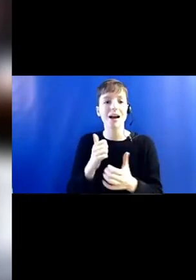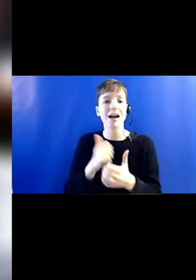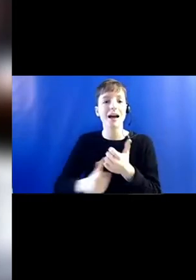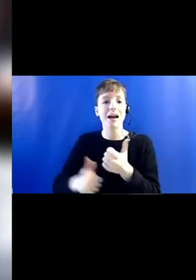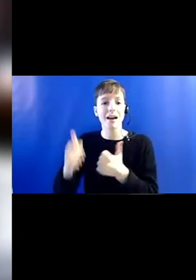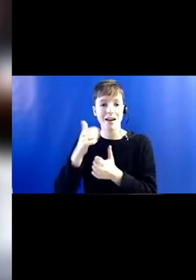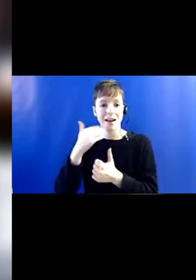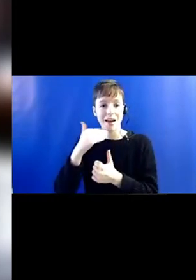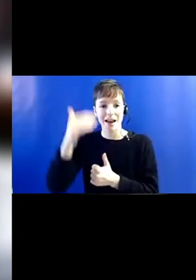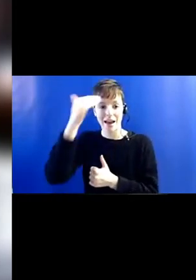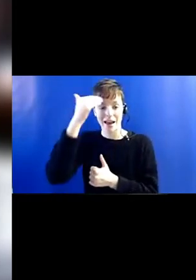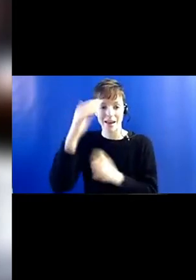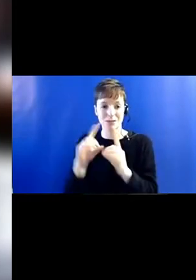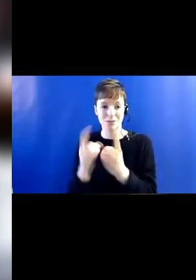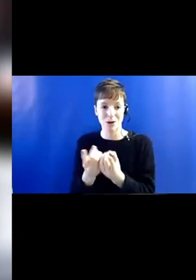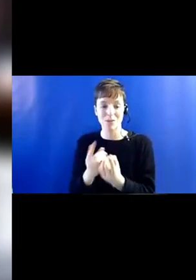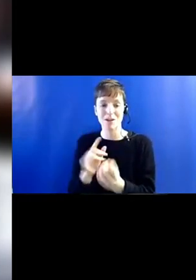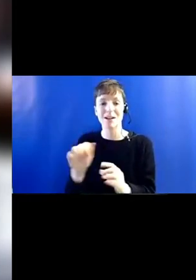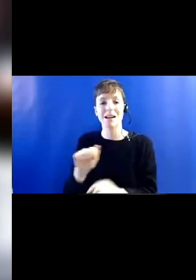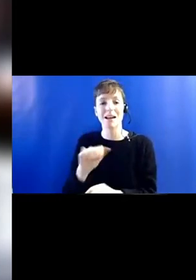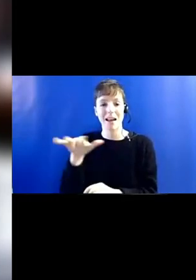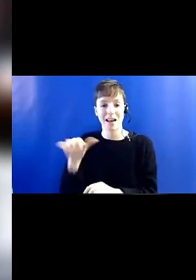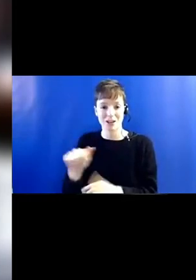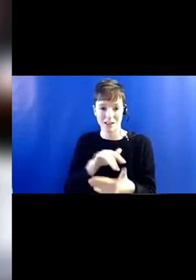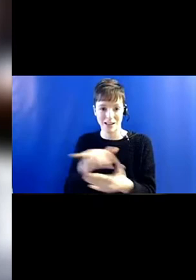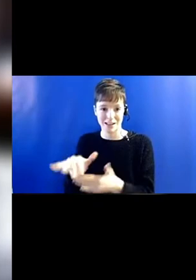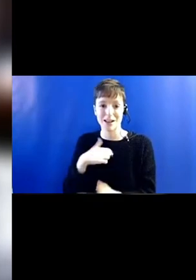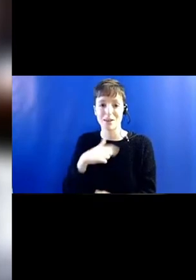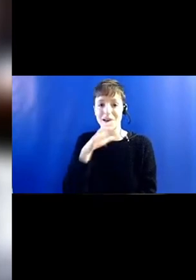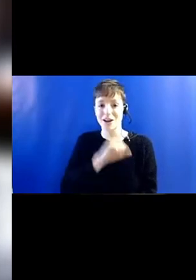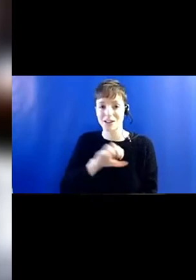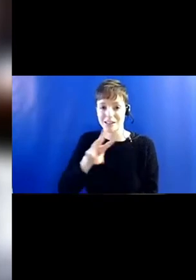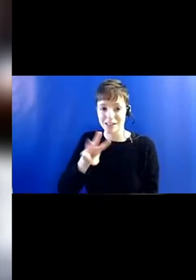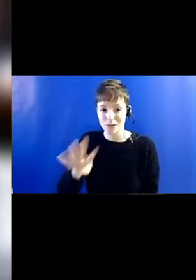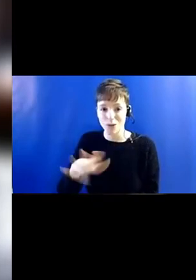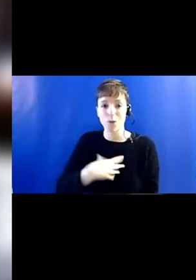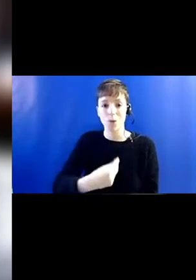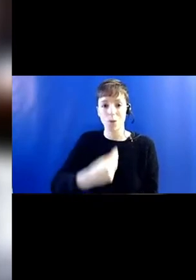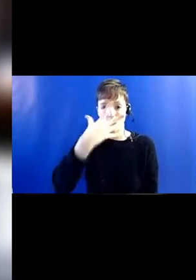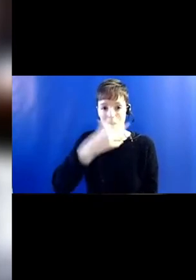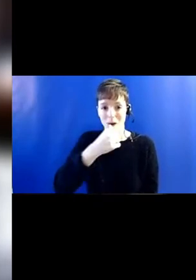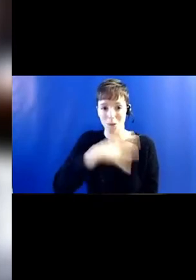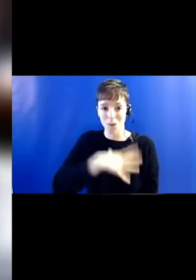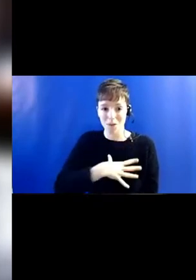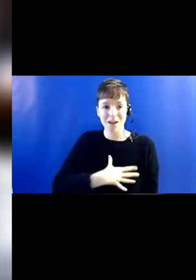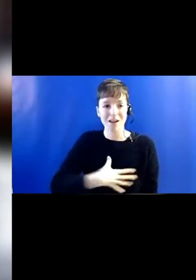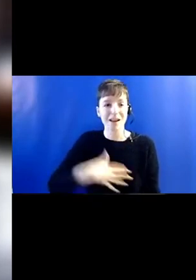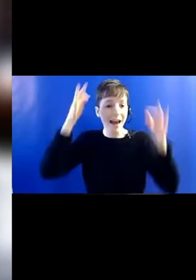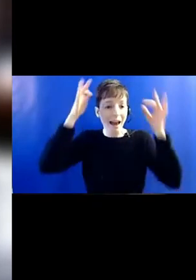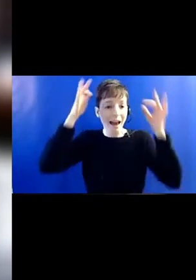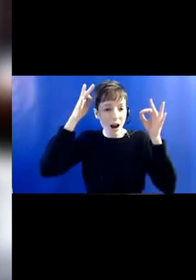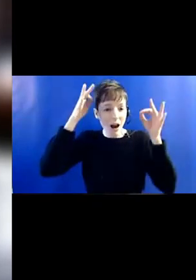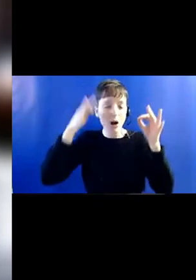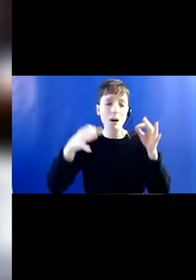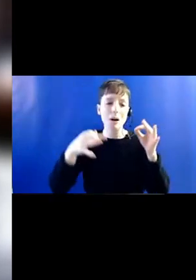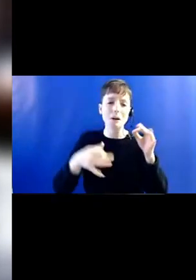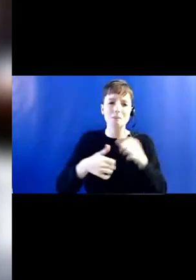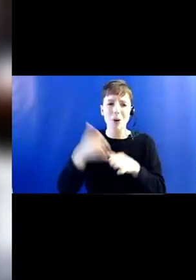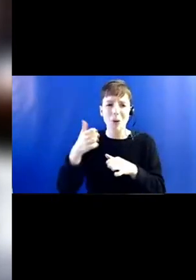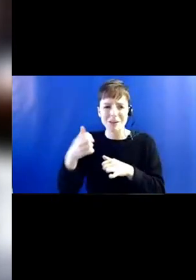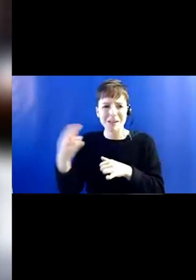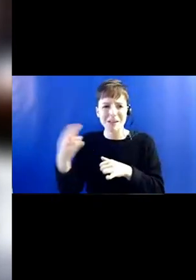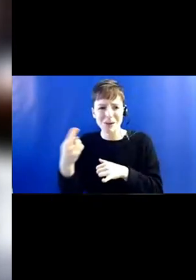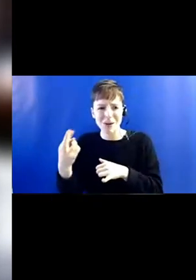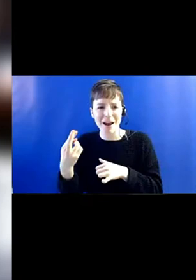Vancouver. I'm a 64-year-old white woman with gray hair, still a little bit of brown in it, but mostly gray, cut just above